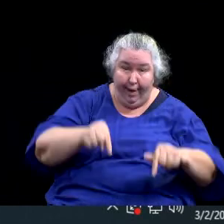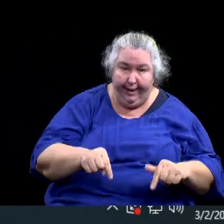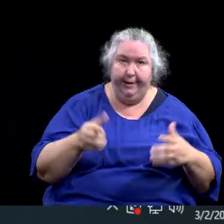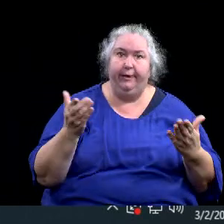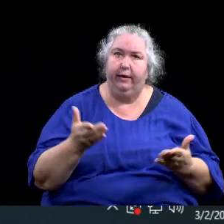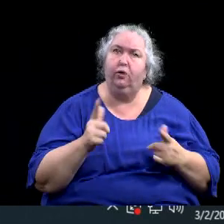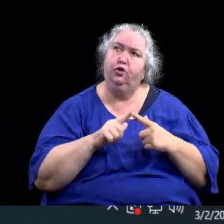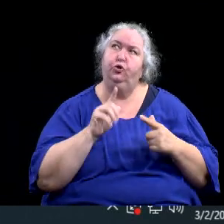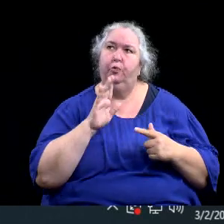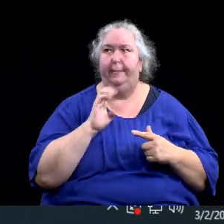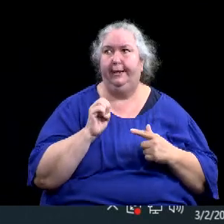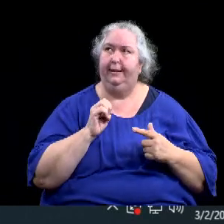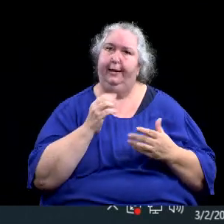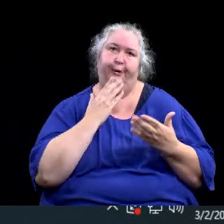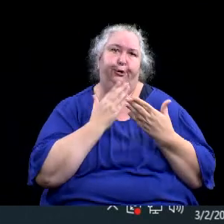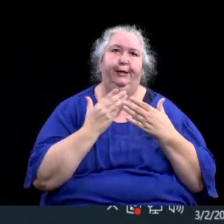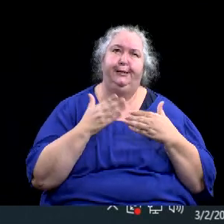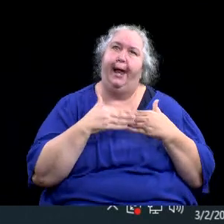Council Member.